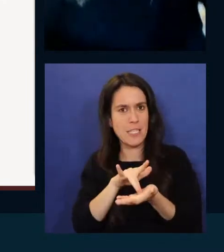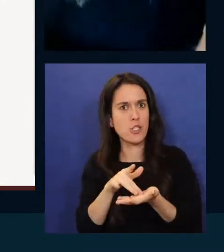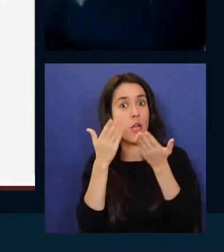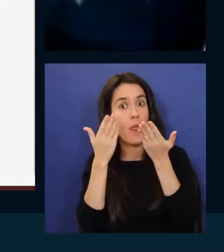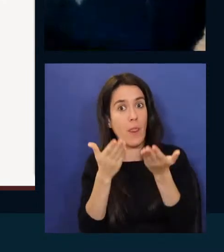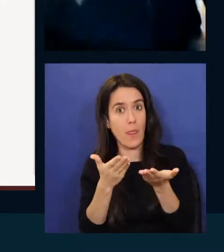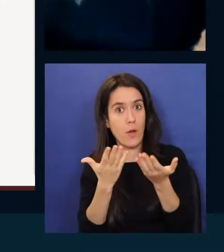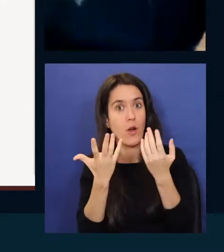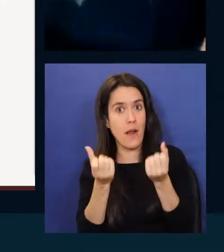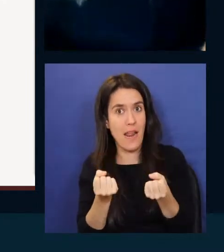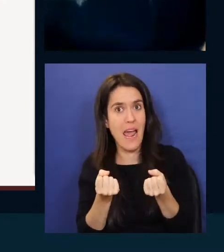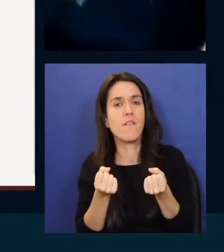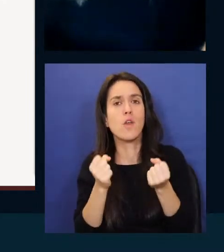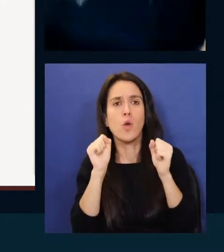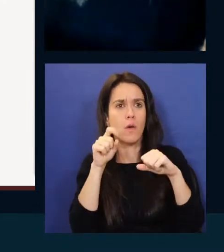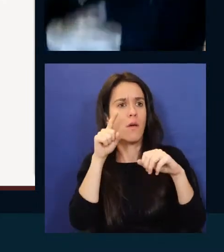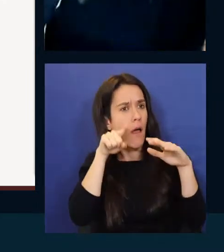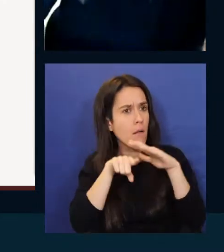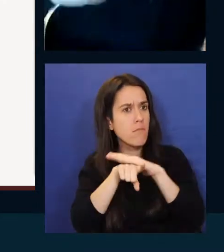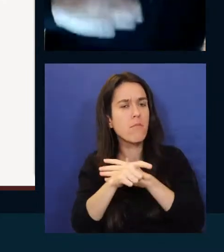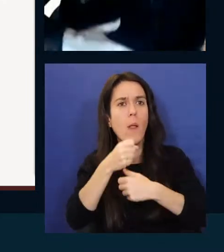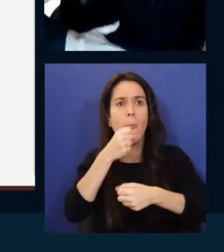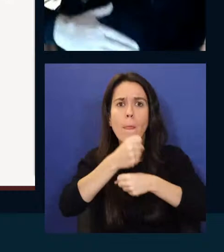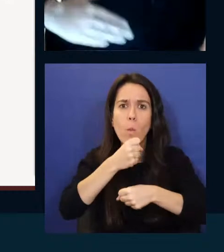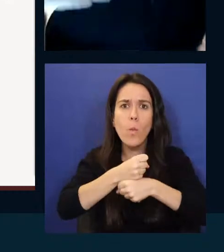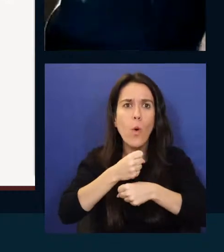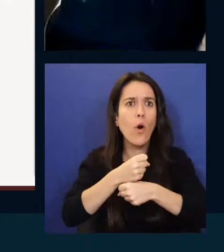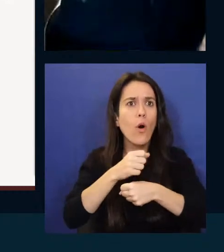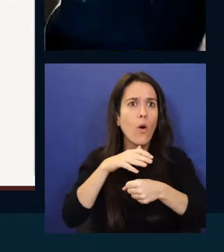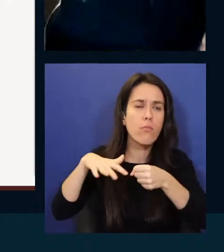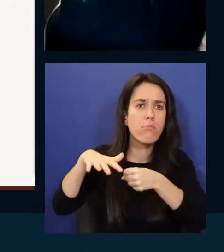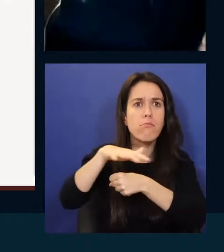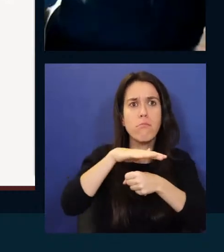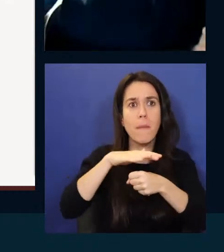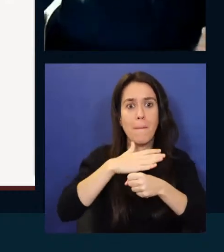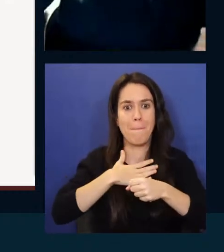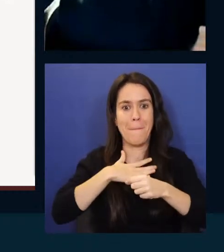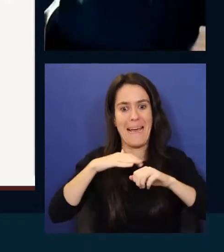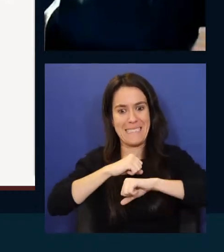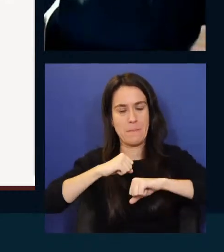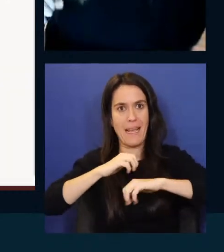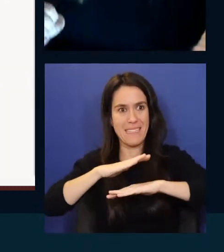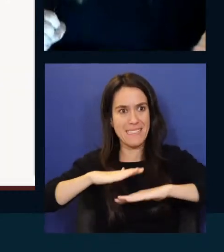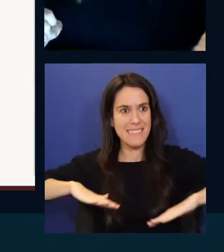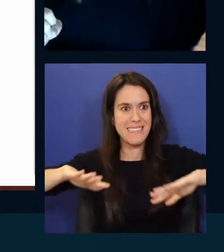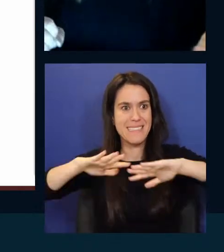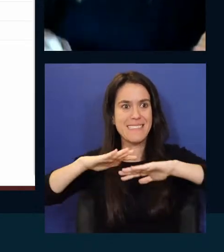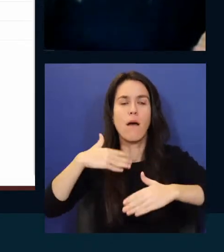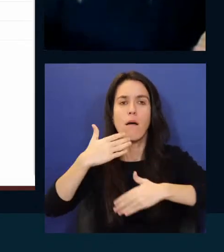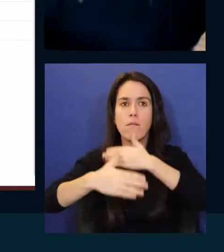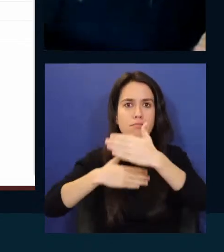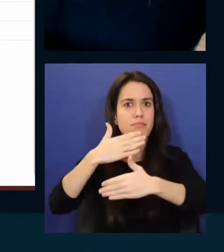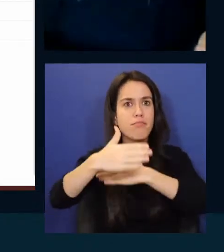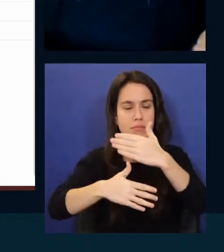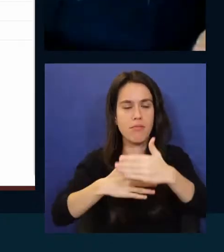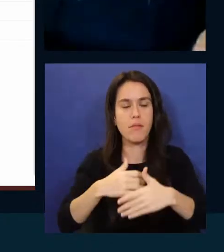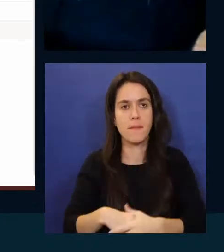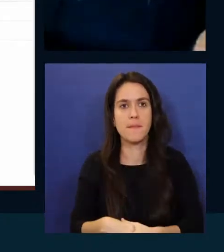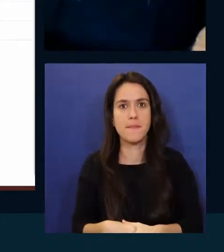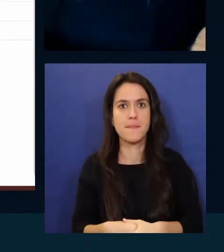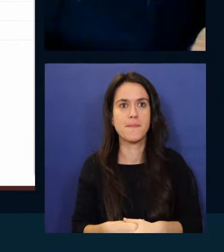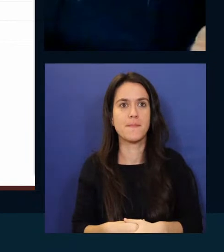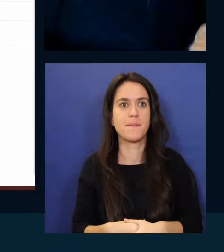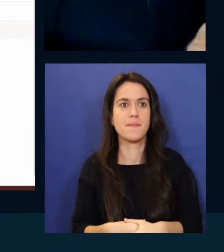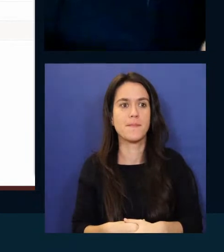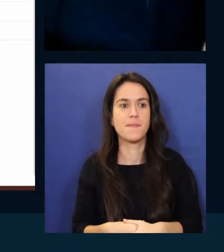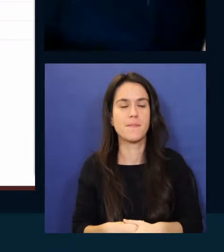can go into your workspaces here. So you see the workspace experience popping up. And then you can